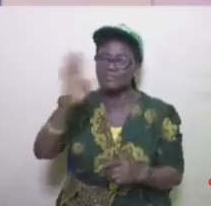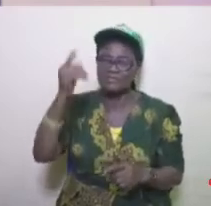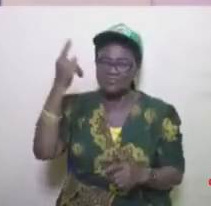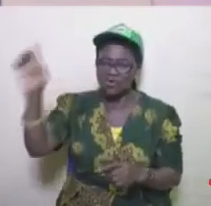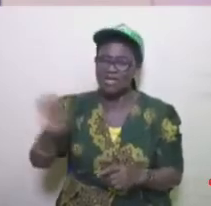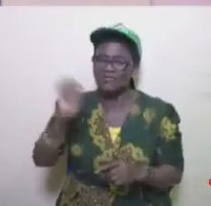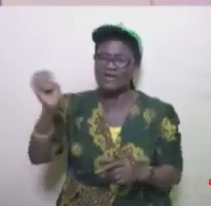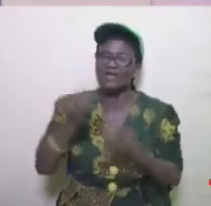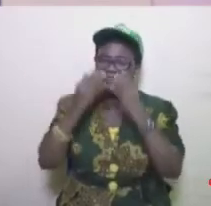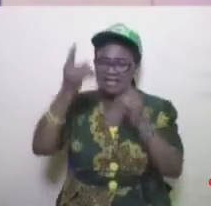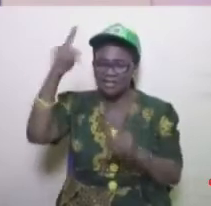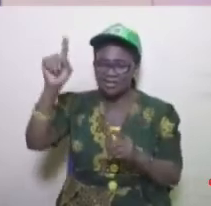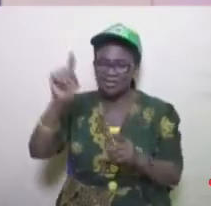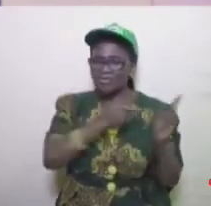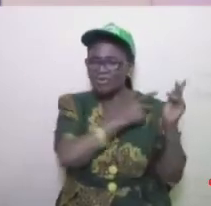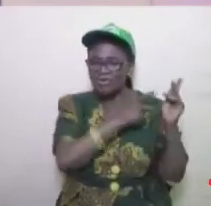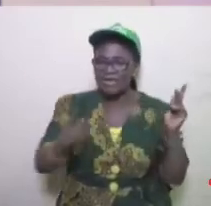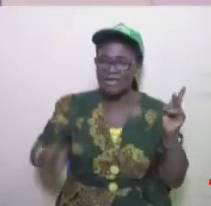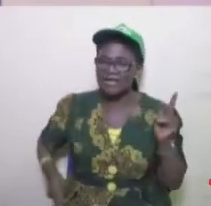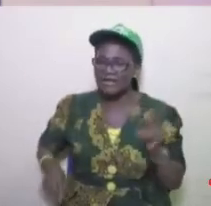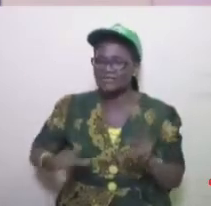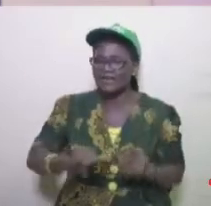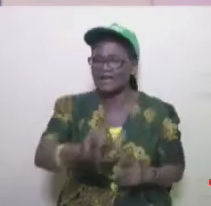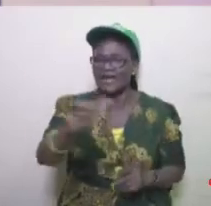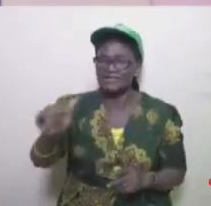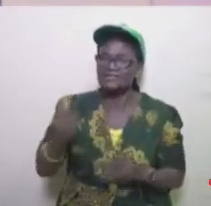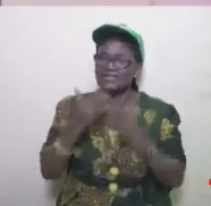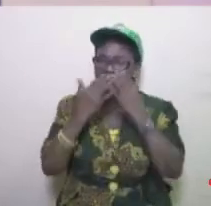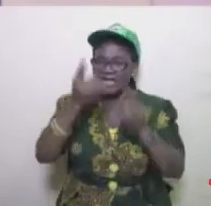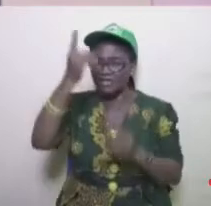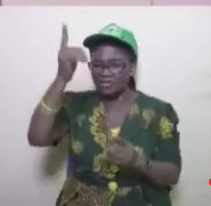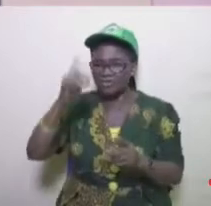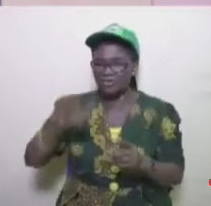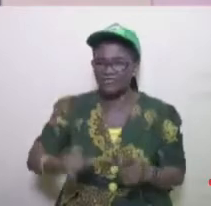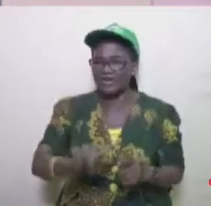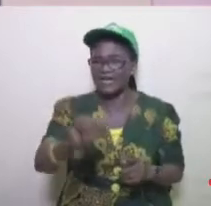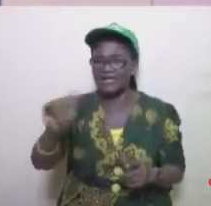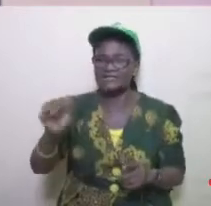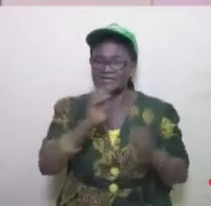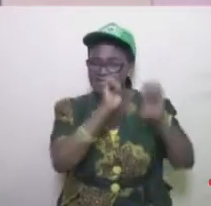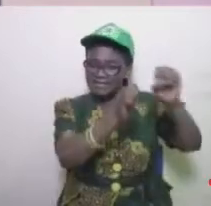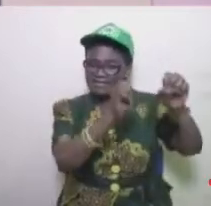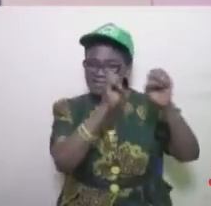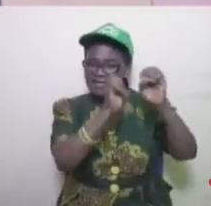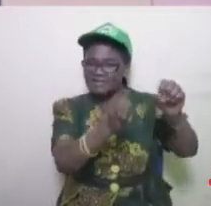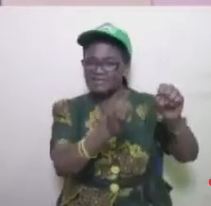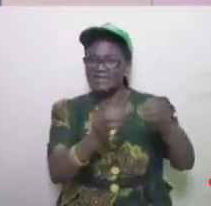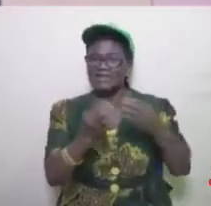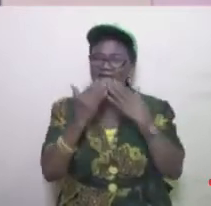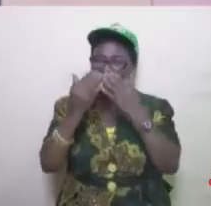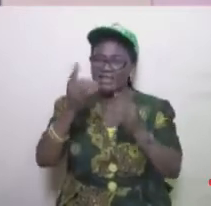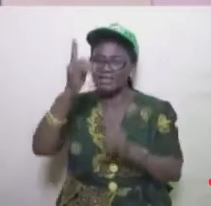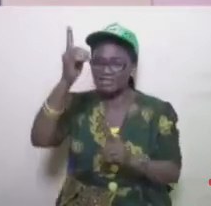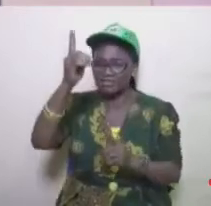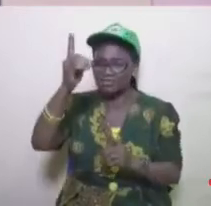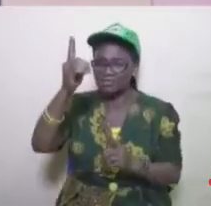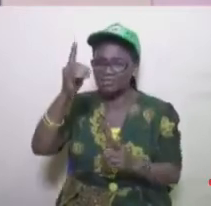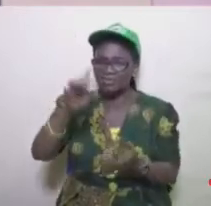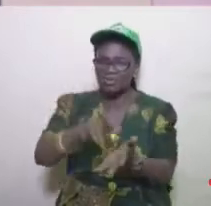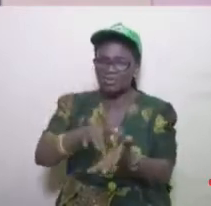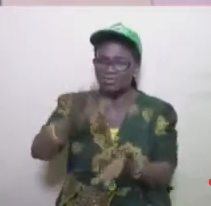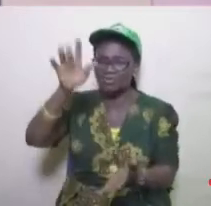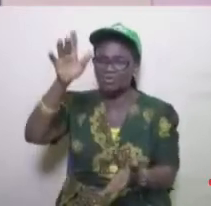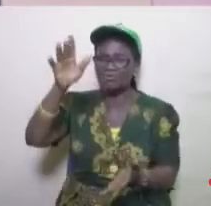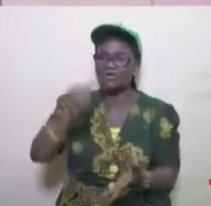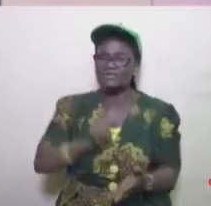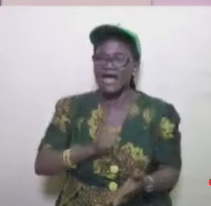King Eternal. Thank you, Eternal Excellency. Thank you, Glorious I